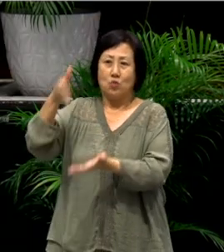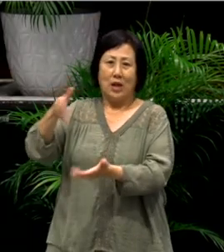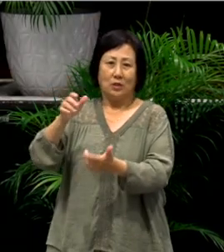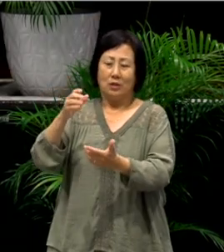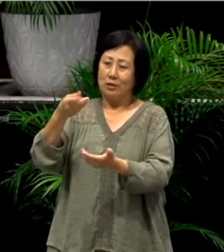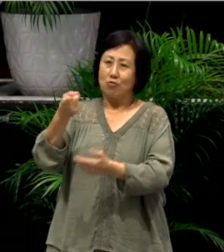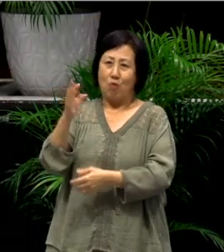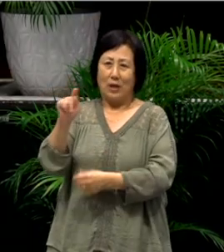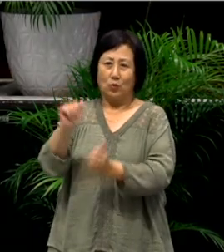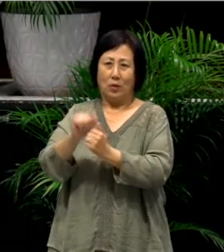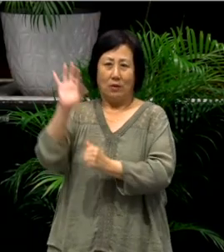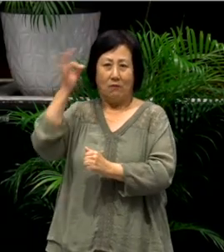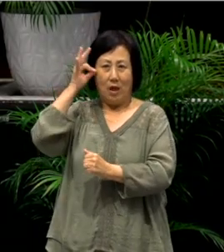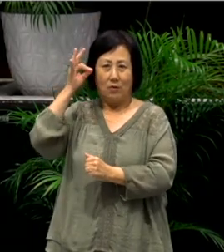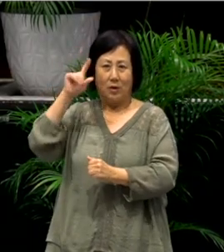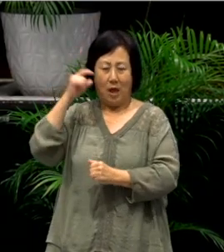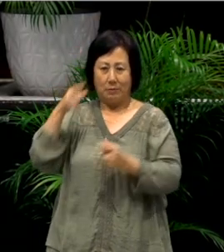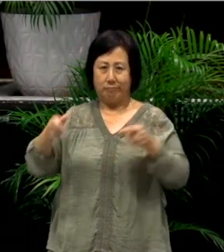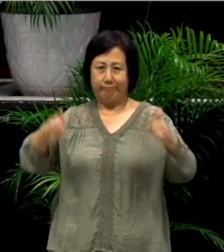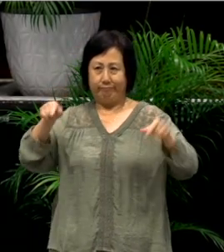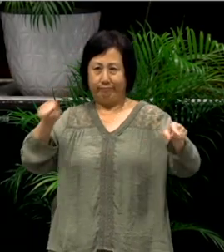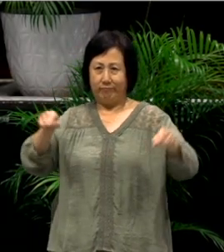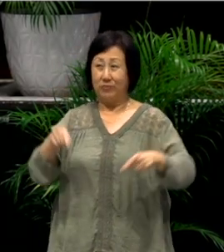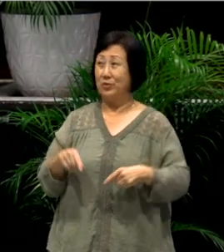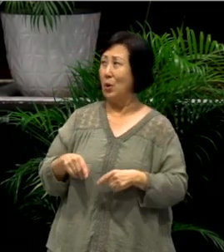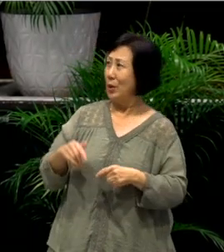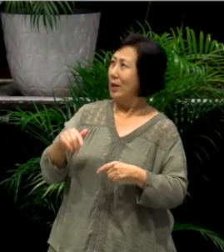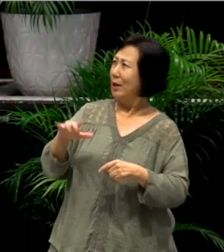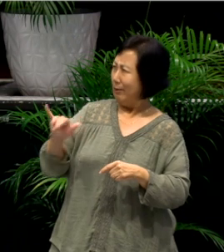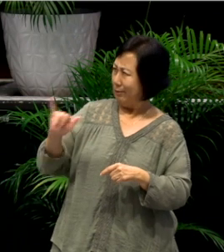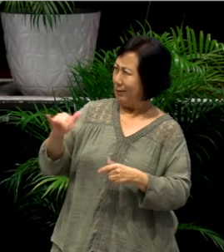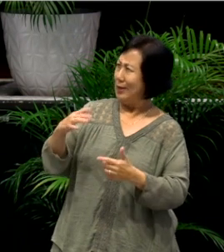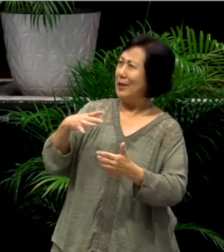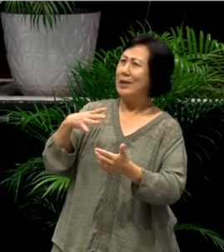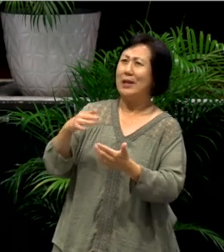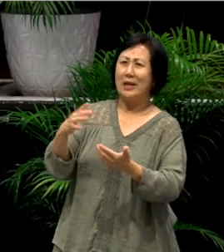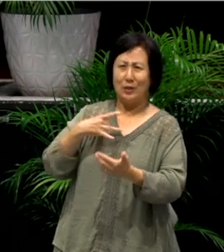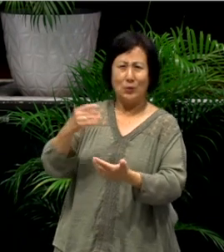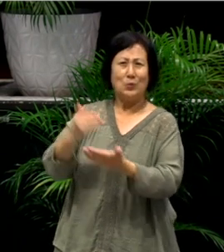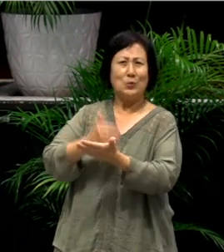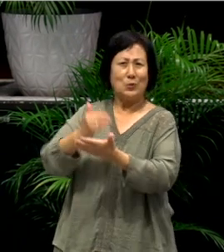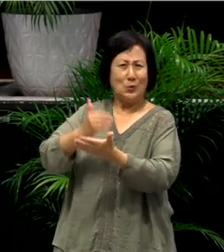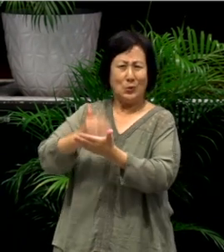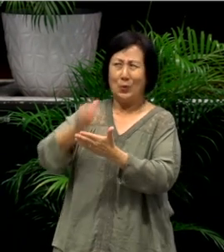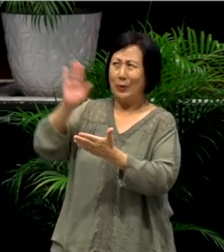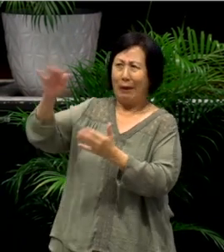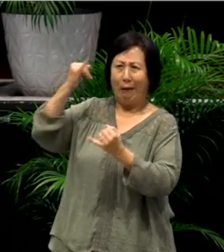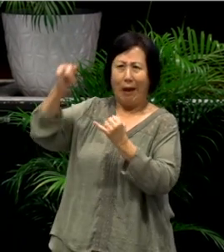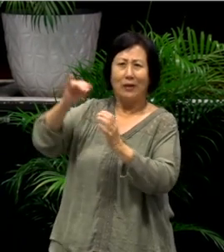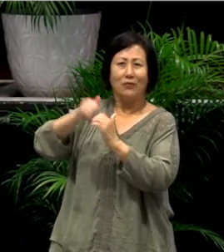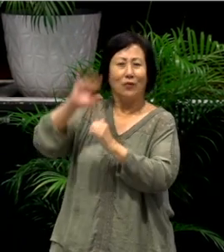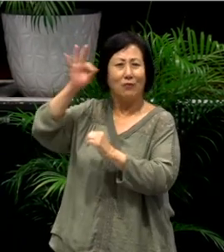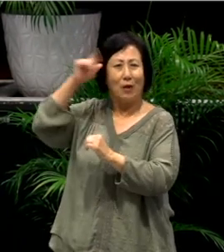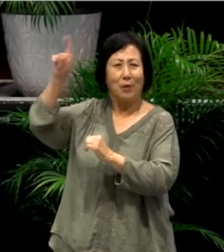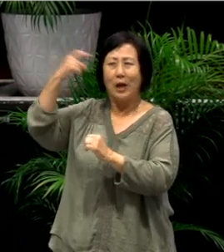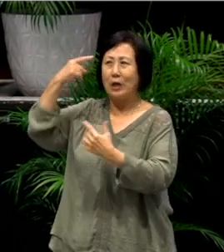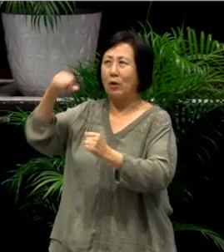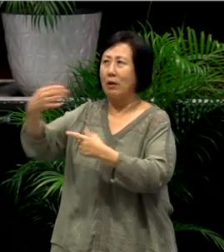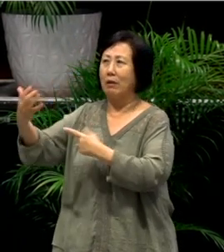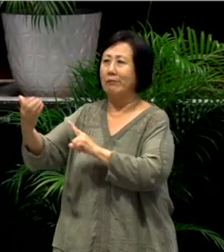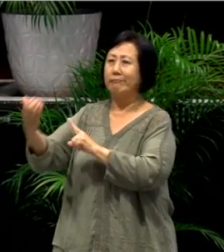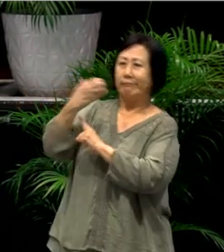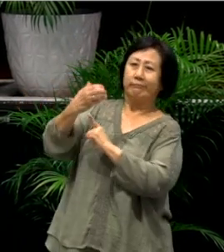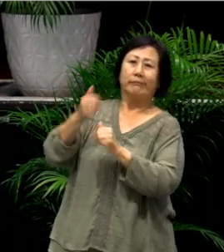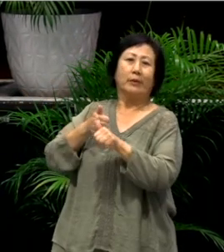federal government. So some interesting new techniques and strategies that are coming out of the federal government to secure